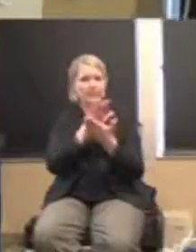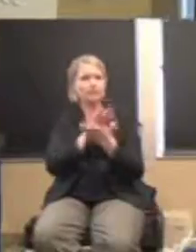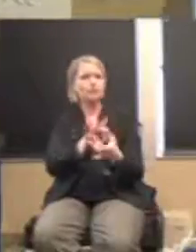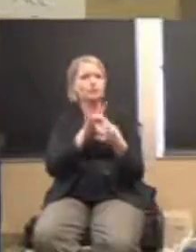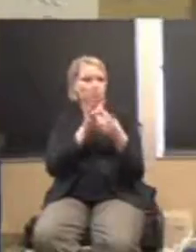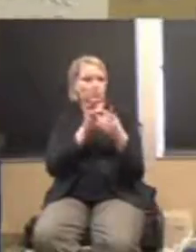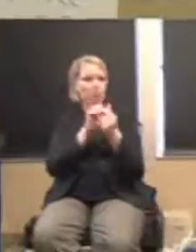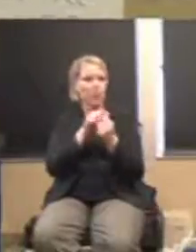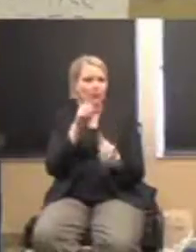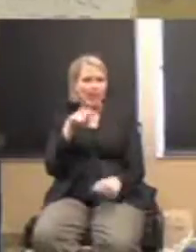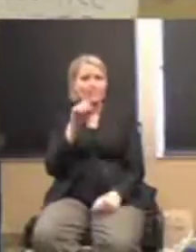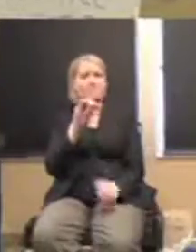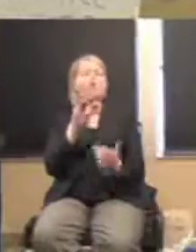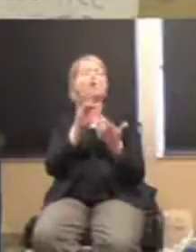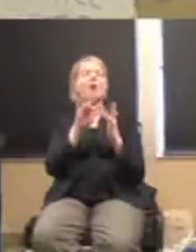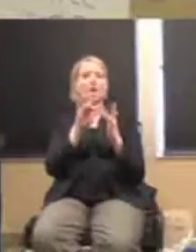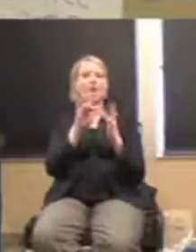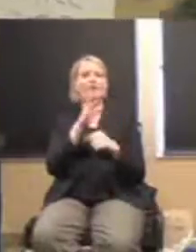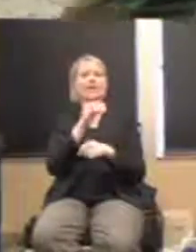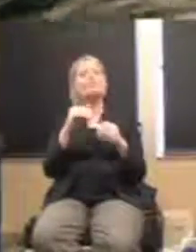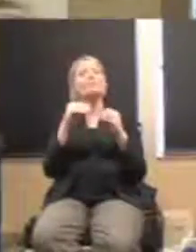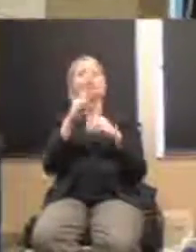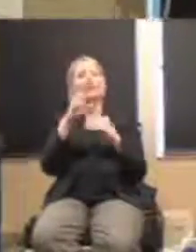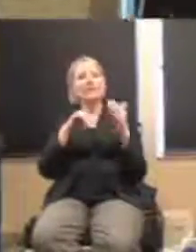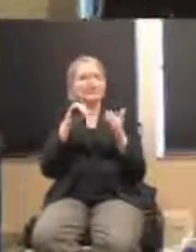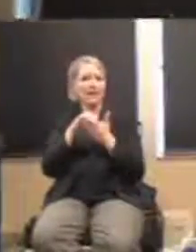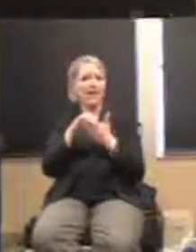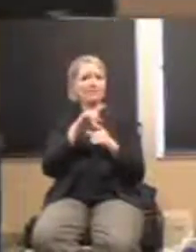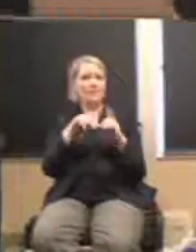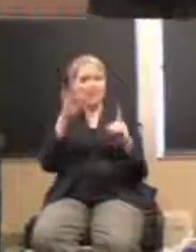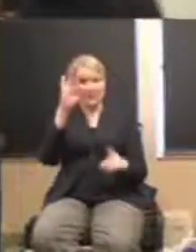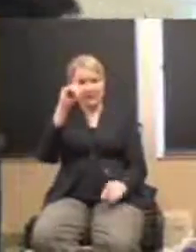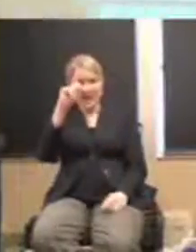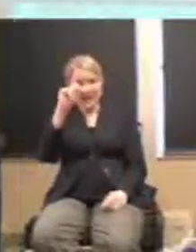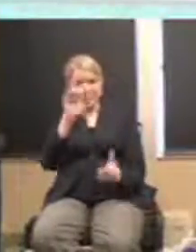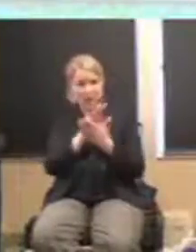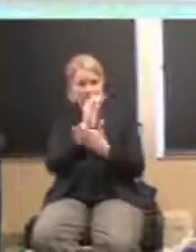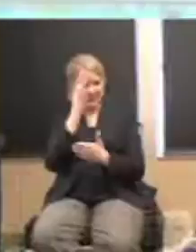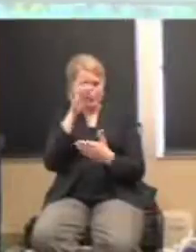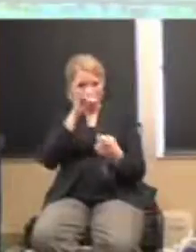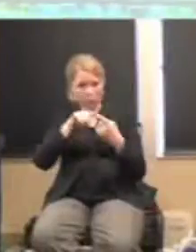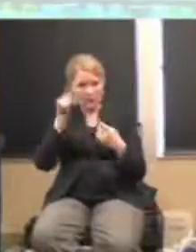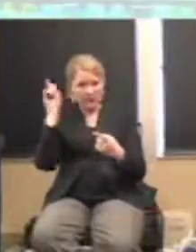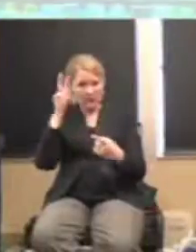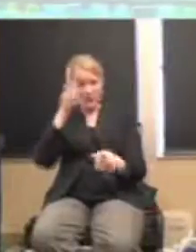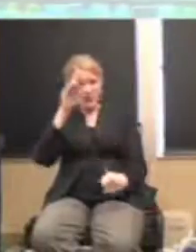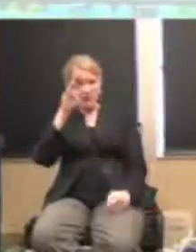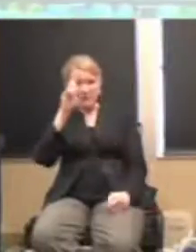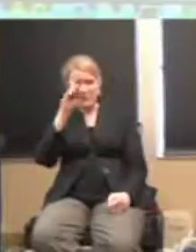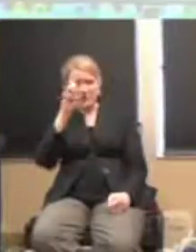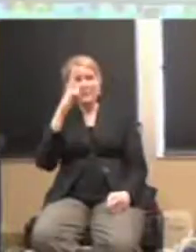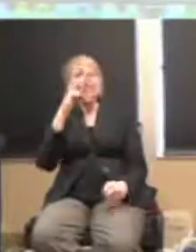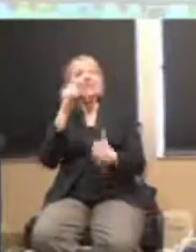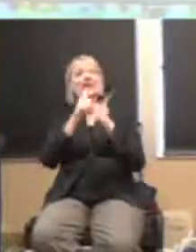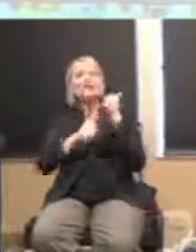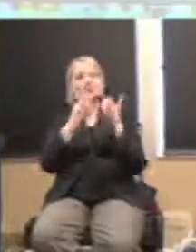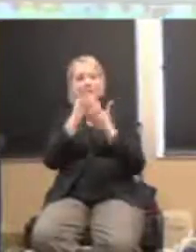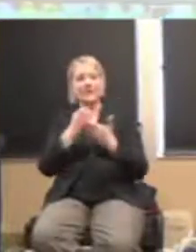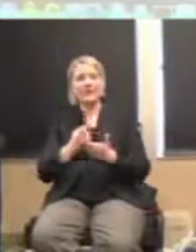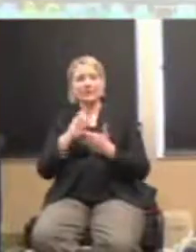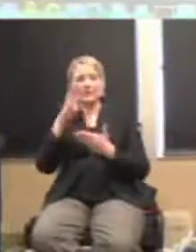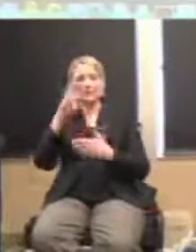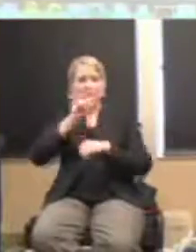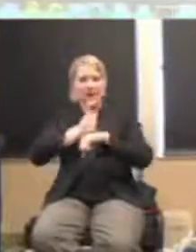them online. And more than just that, the fact sheets, if you go to this website, for each evidence-based practice, there